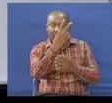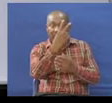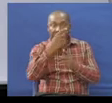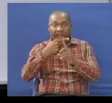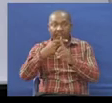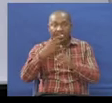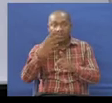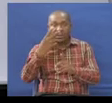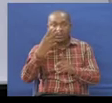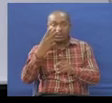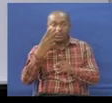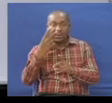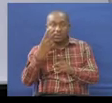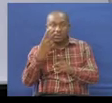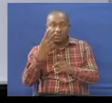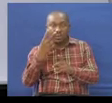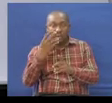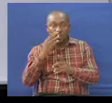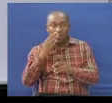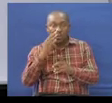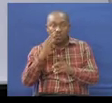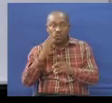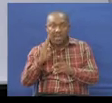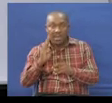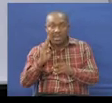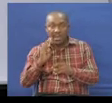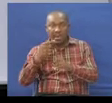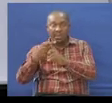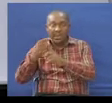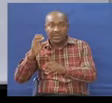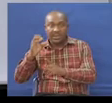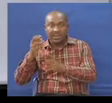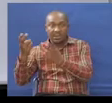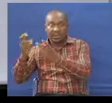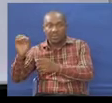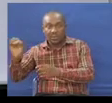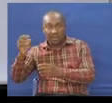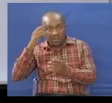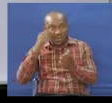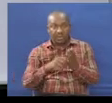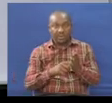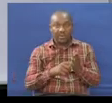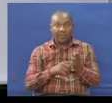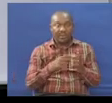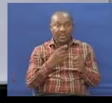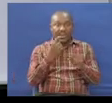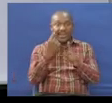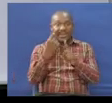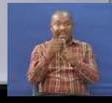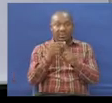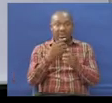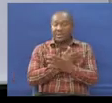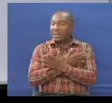bx plus c is equal to 0. When I say the constant term, what does it mean? It means it's the term which does not have the x. That is what we